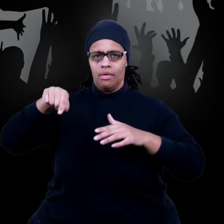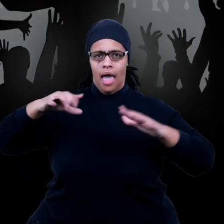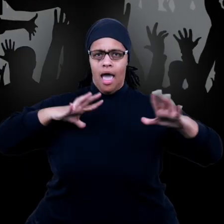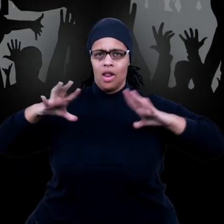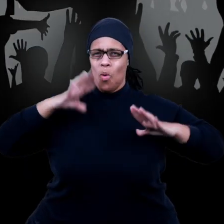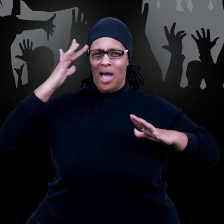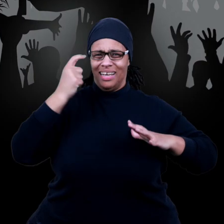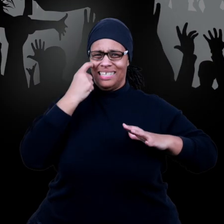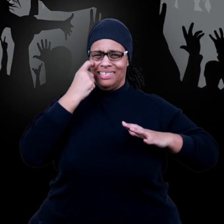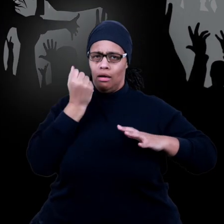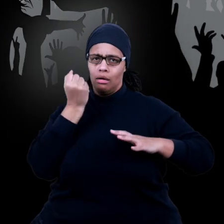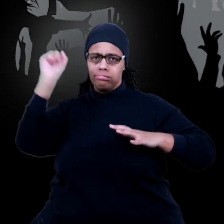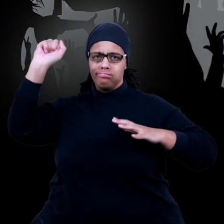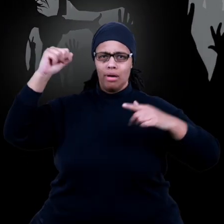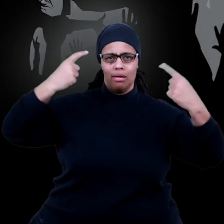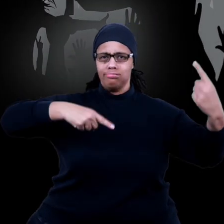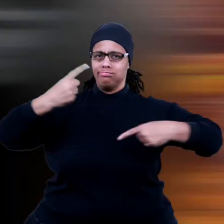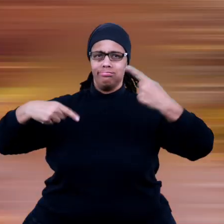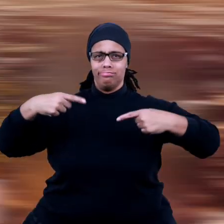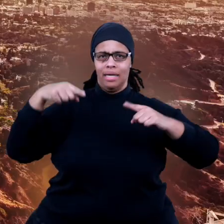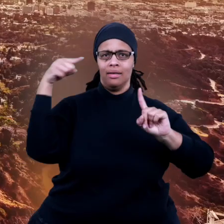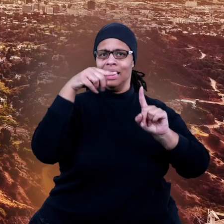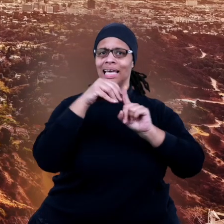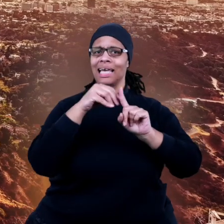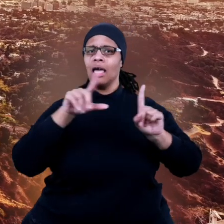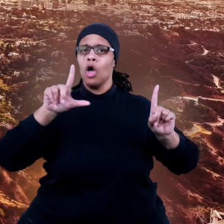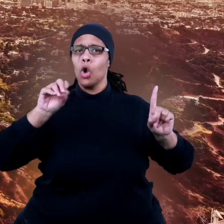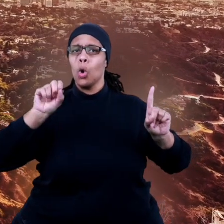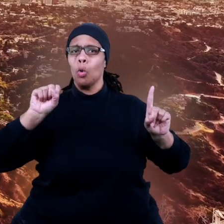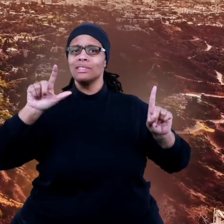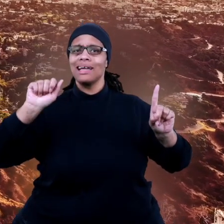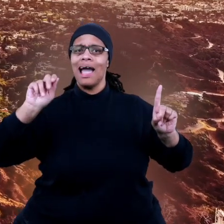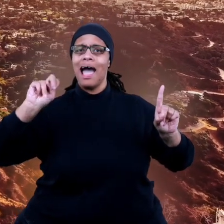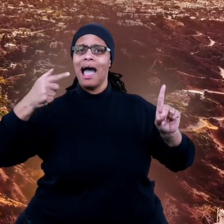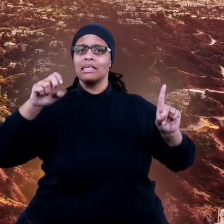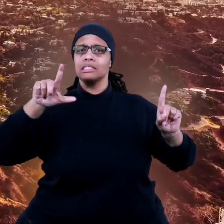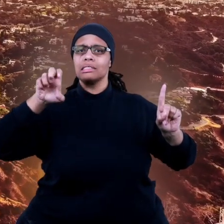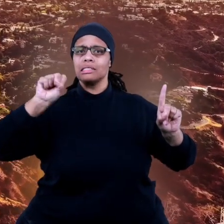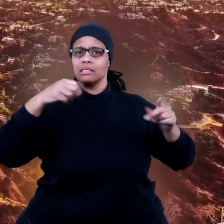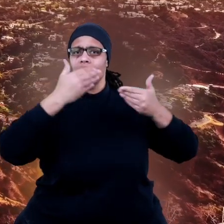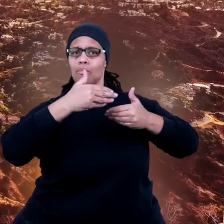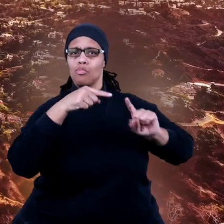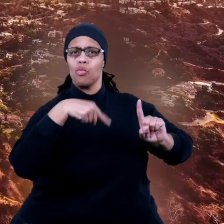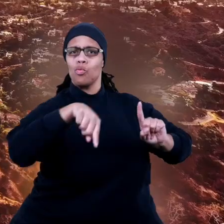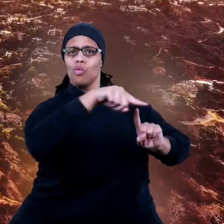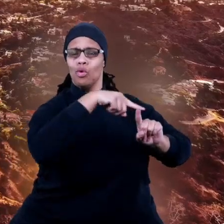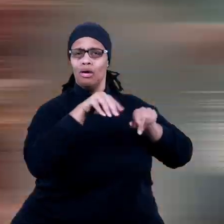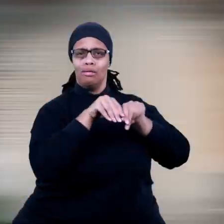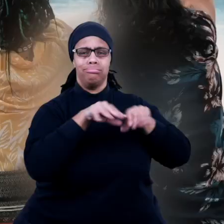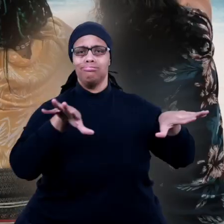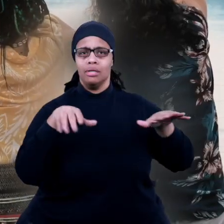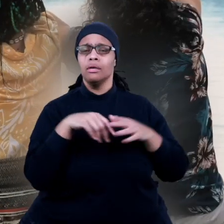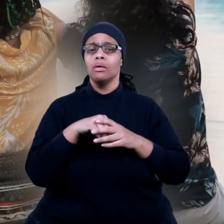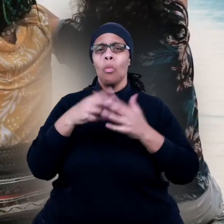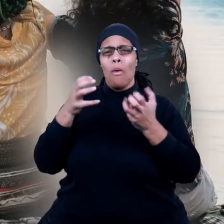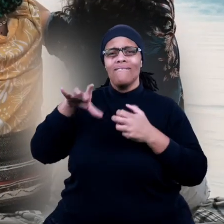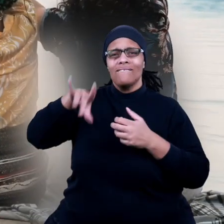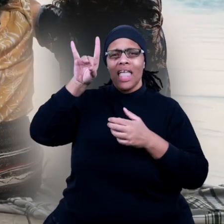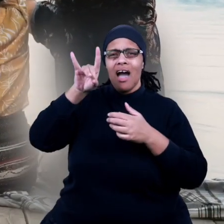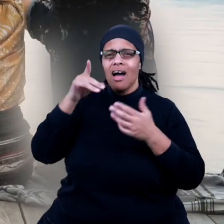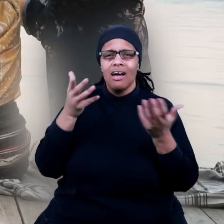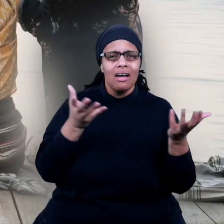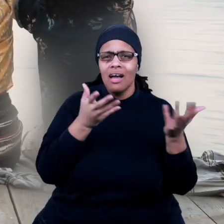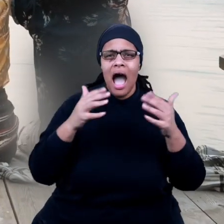this holiday because of some recent riots or fights that had broken out in a Los Angeles neighborhood. He wanted to